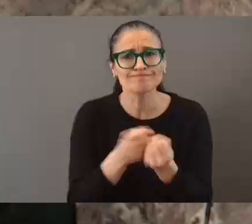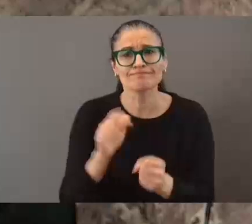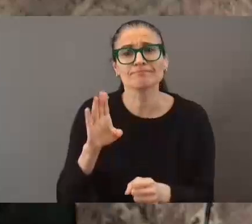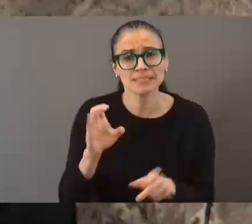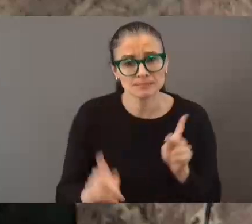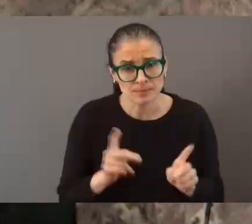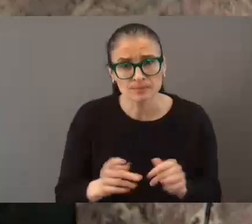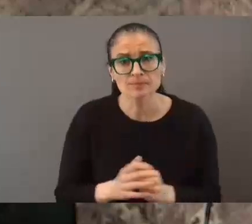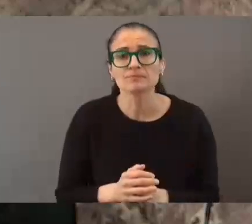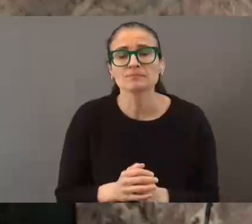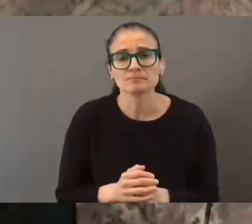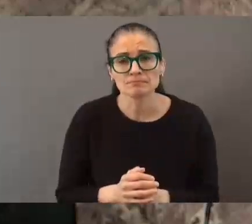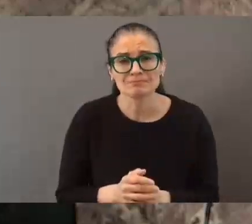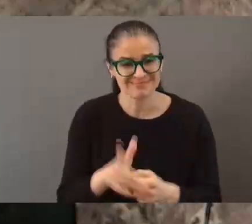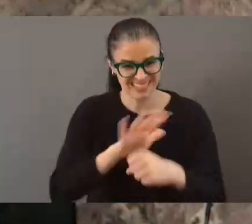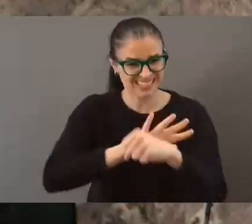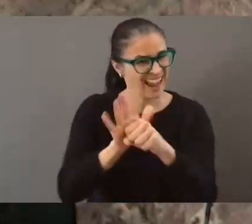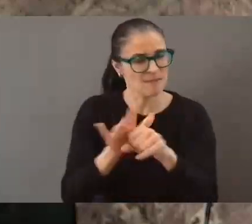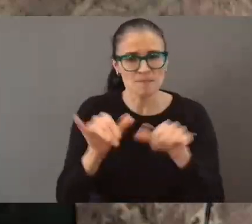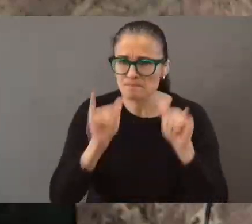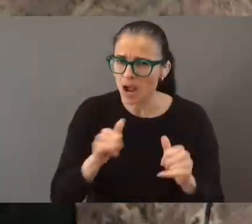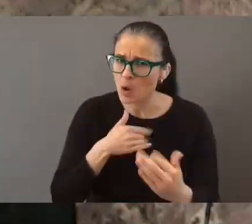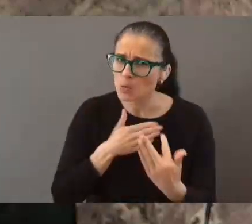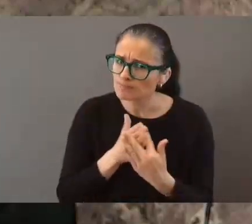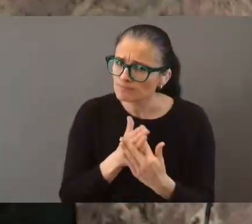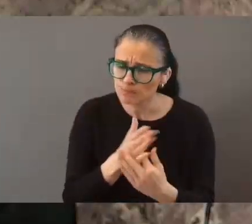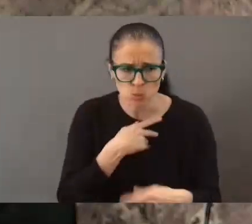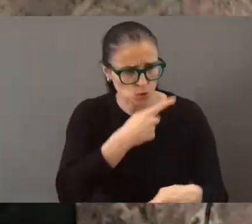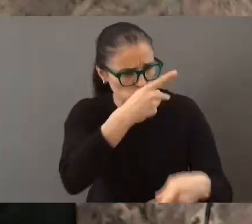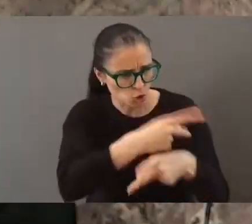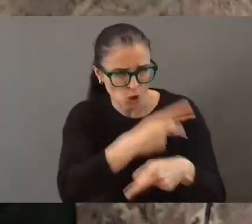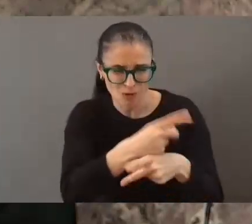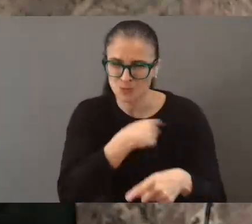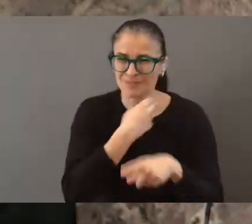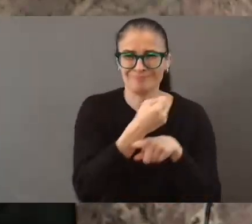than any other province, Honourable Speaker.